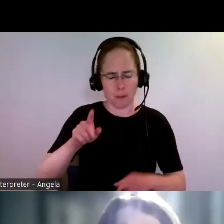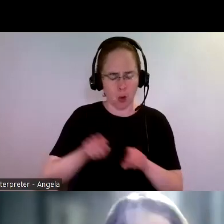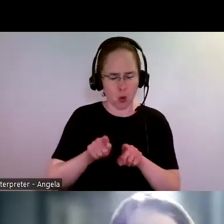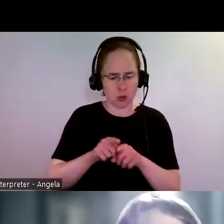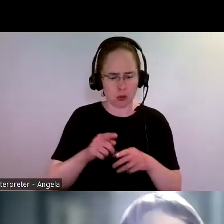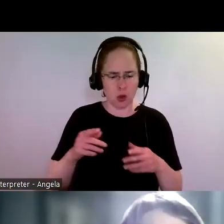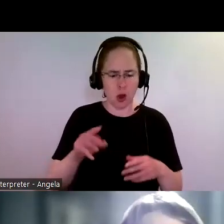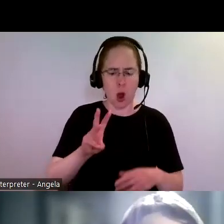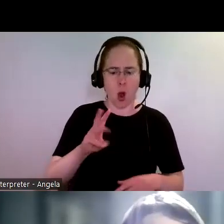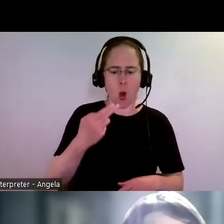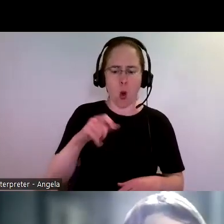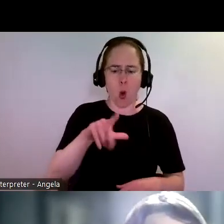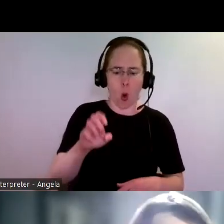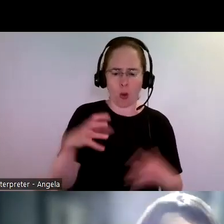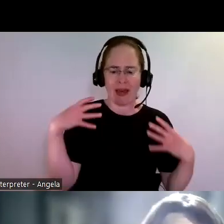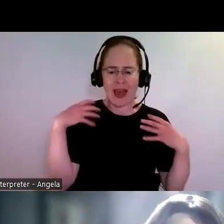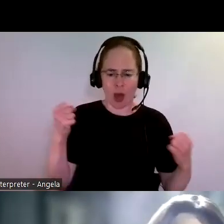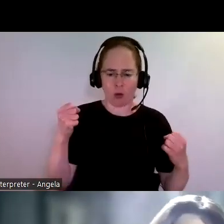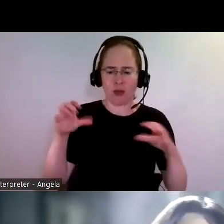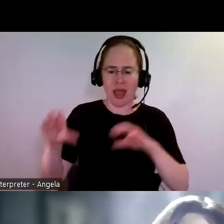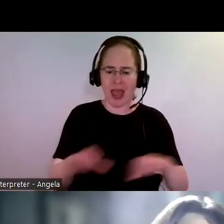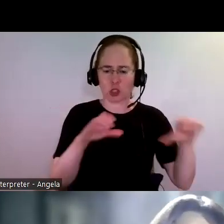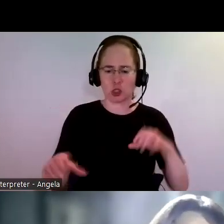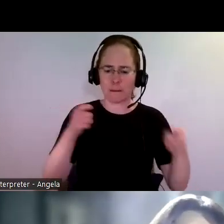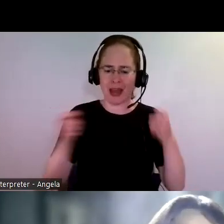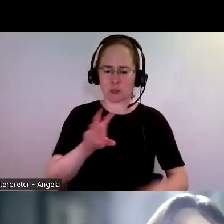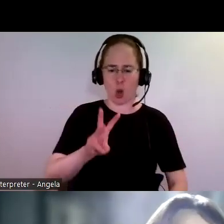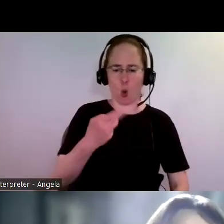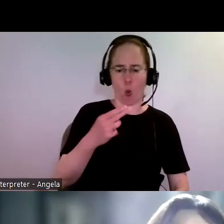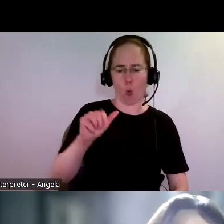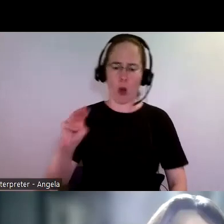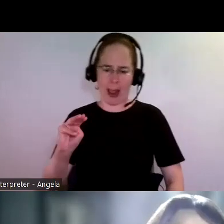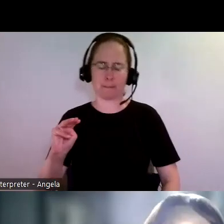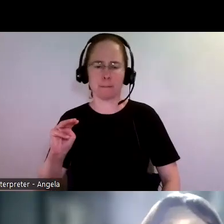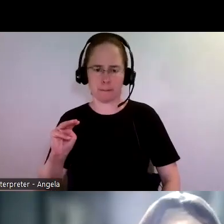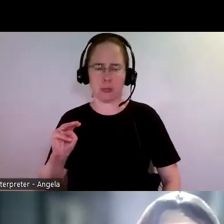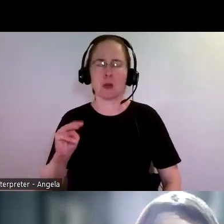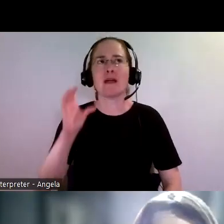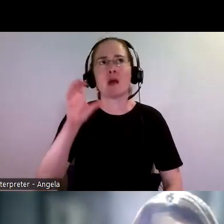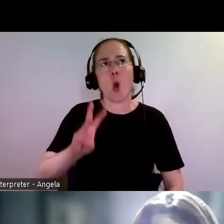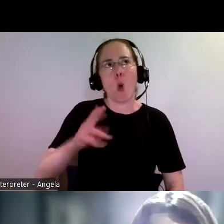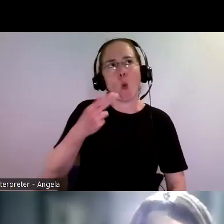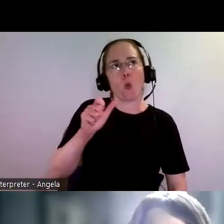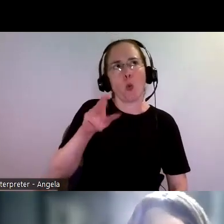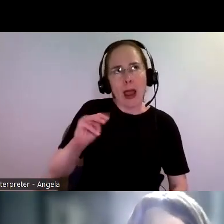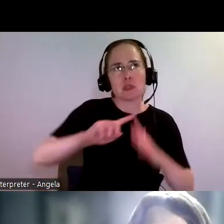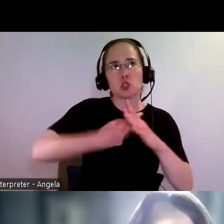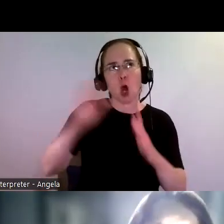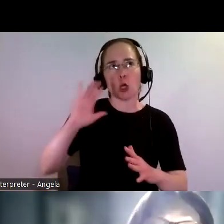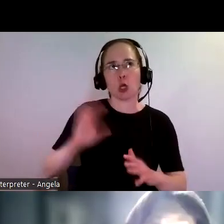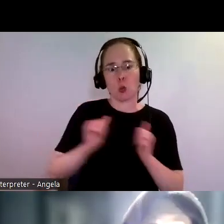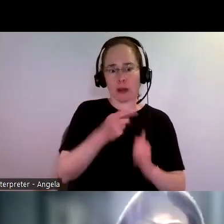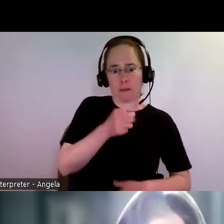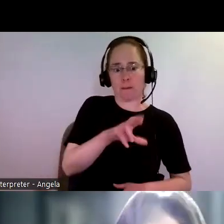Whole Health Action Management. And WHAM was actually started by peers to help peers